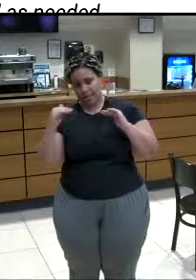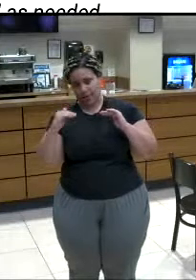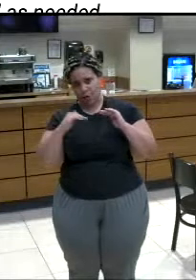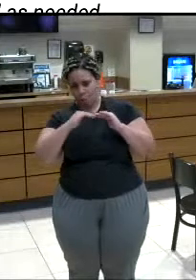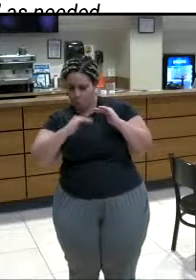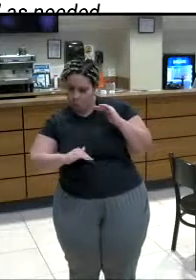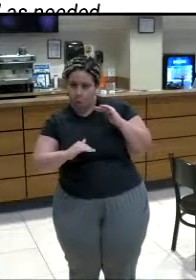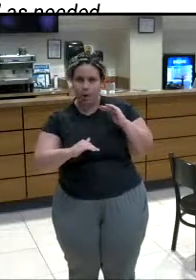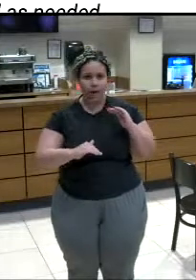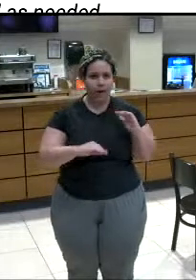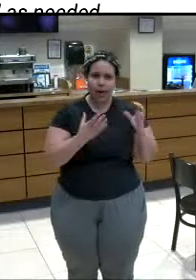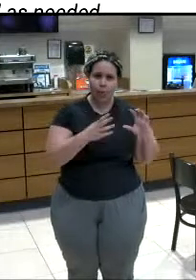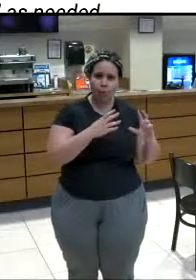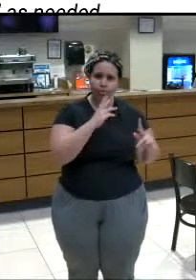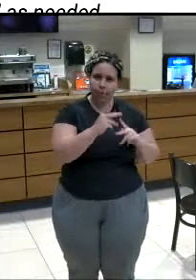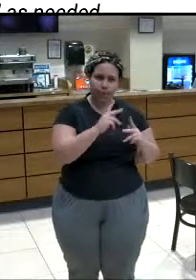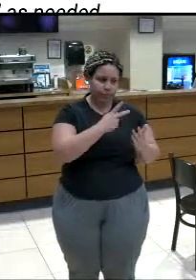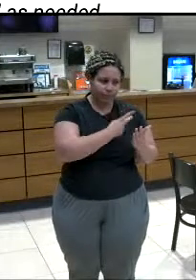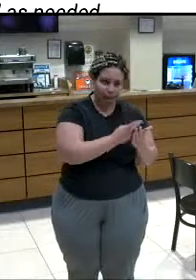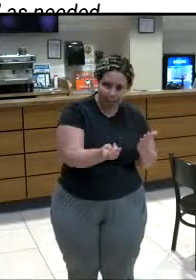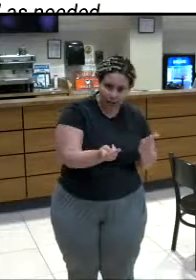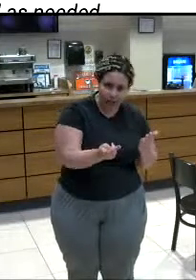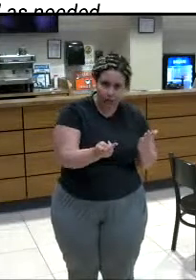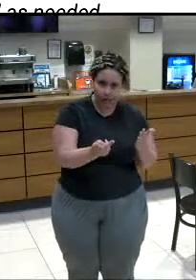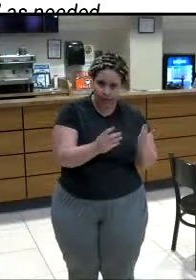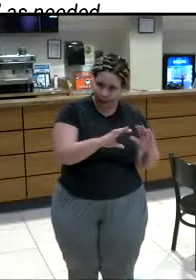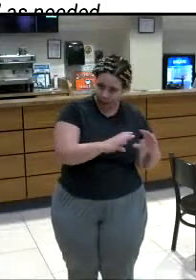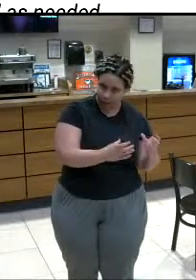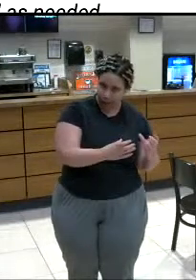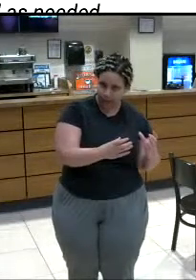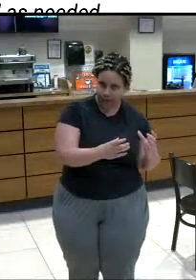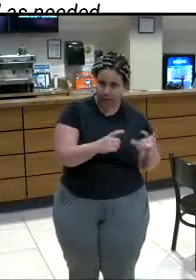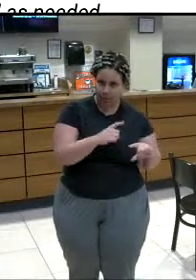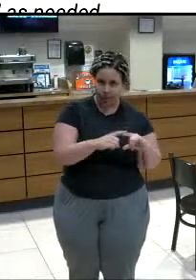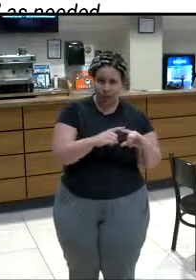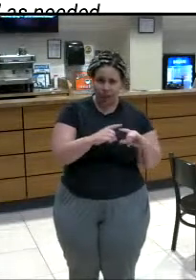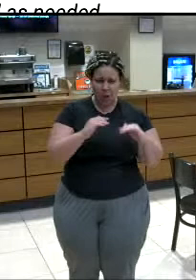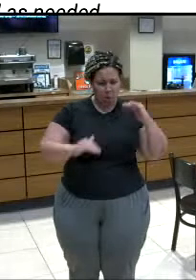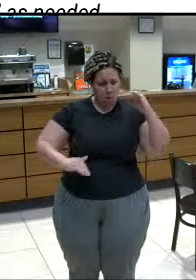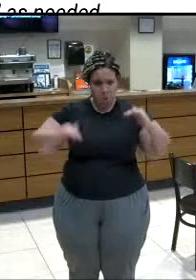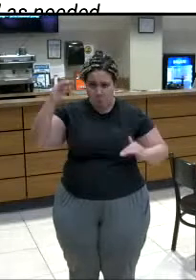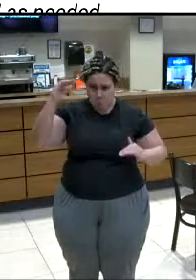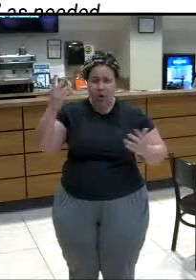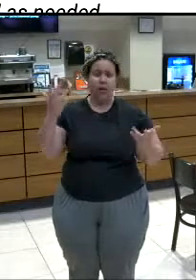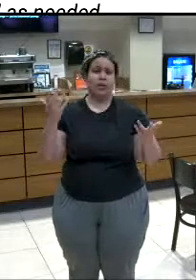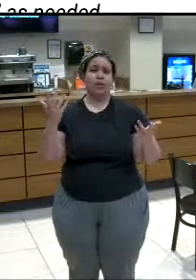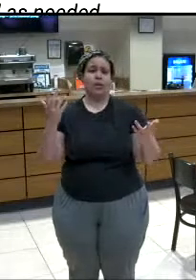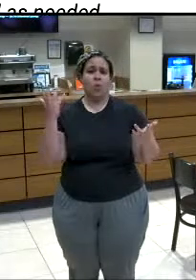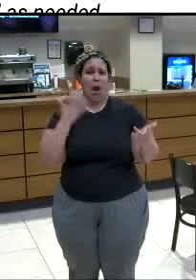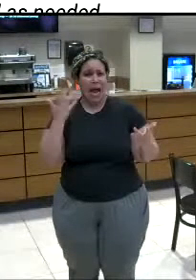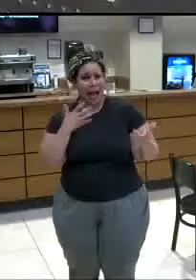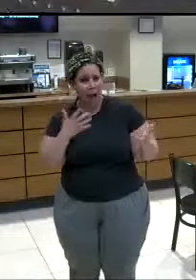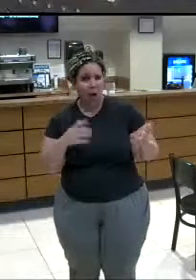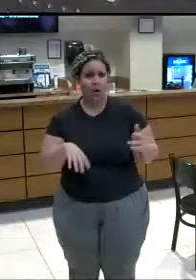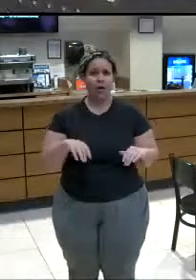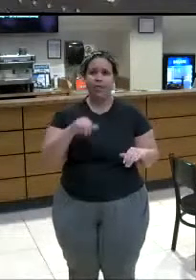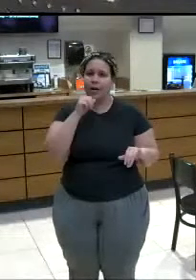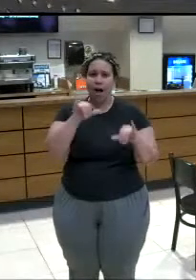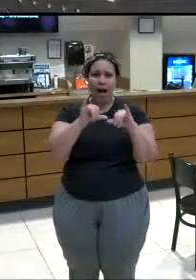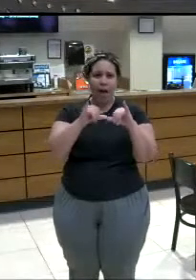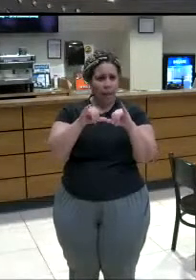to be failing ELA, but it seems like that's a really big discrepancy. So they don't seem to be measuring the